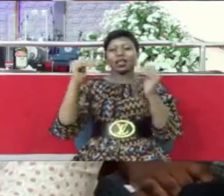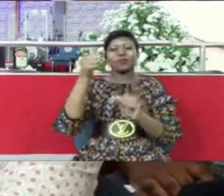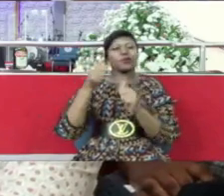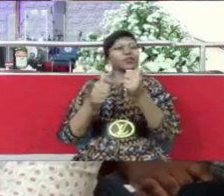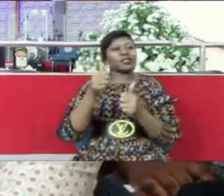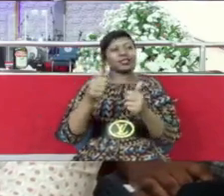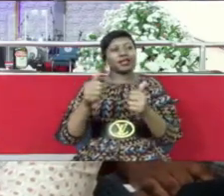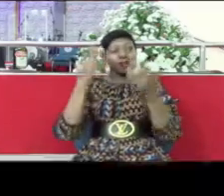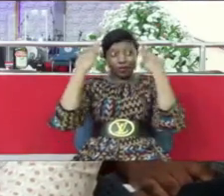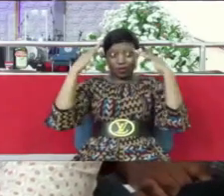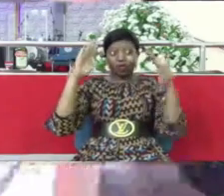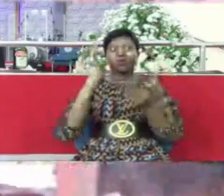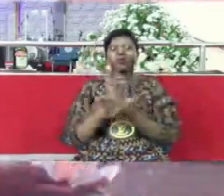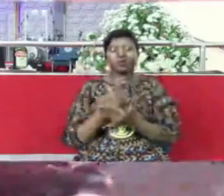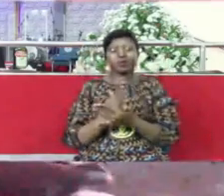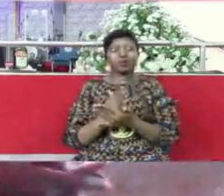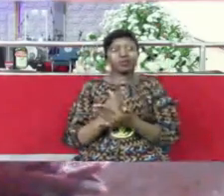him.